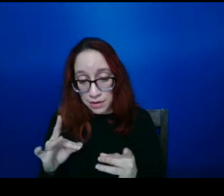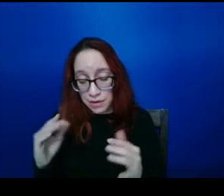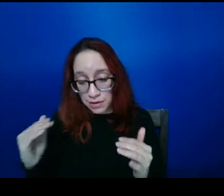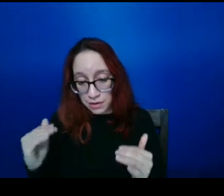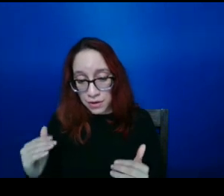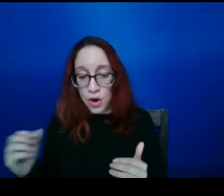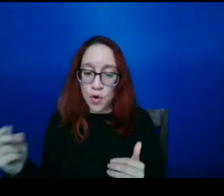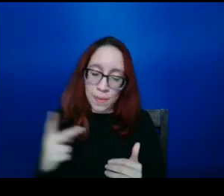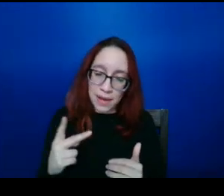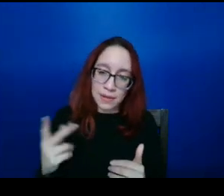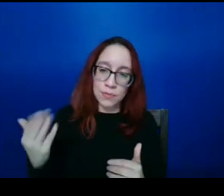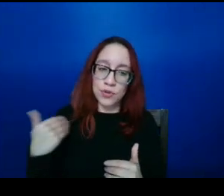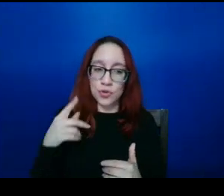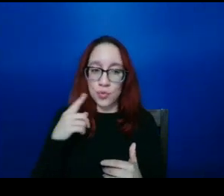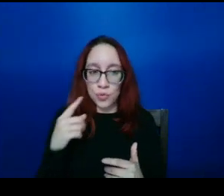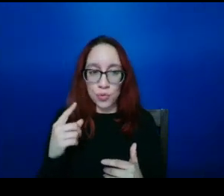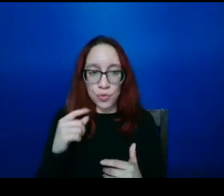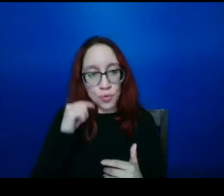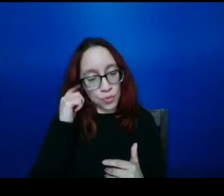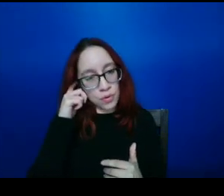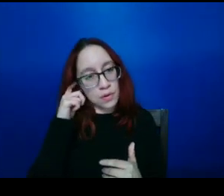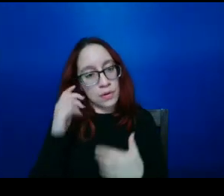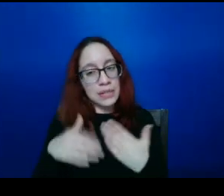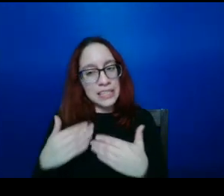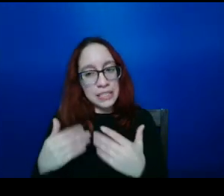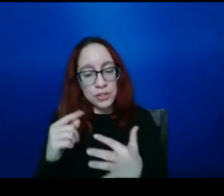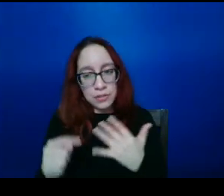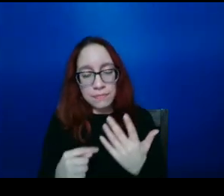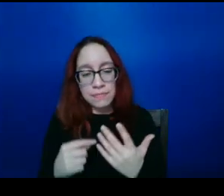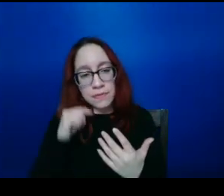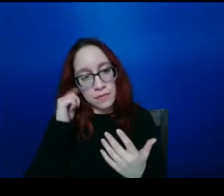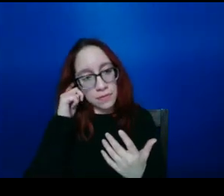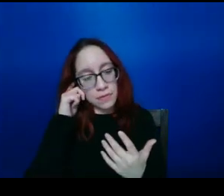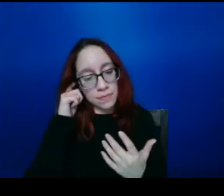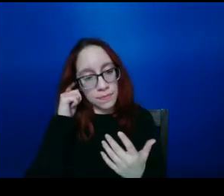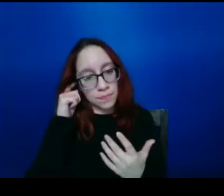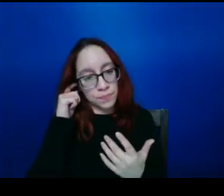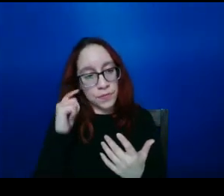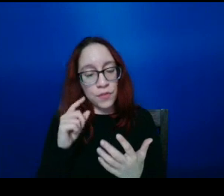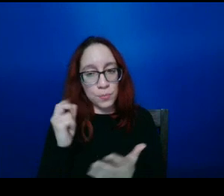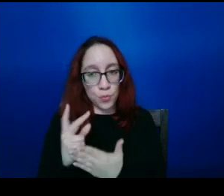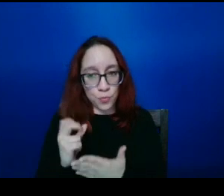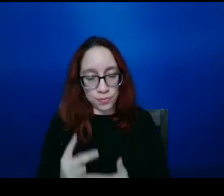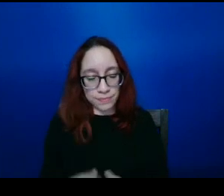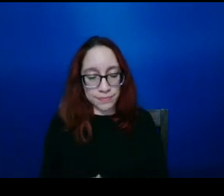I'll go back to the previous slide so we can go through each item for those approvals.